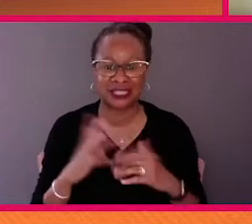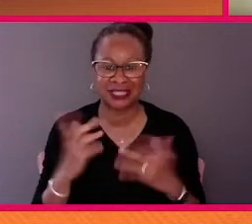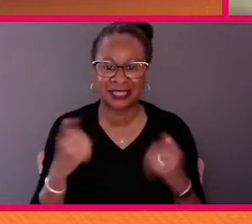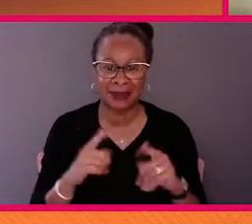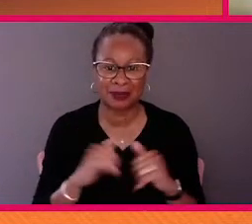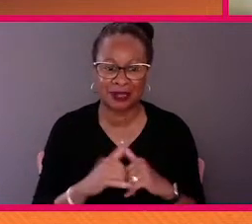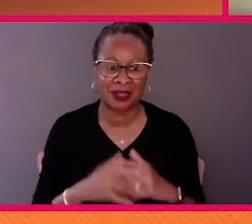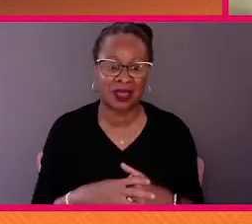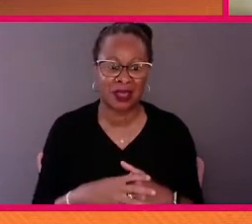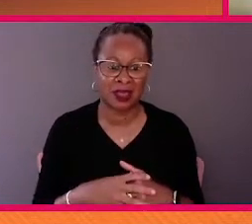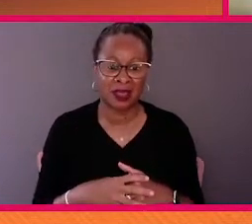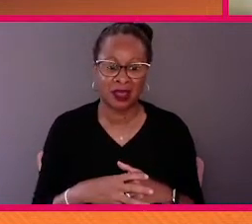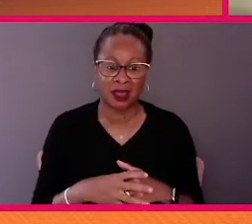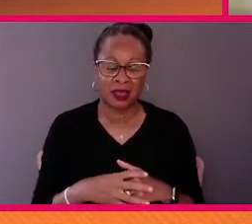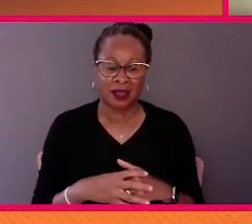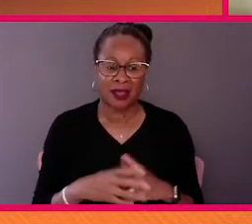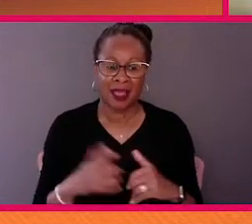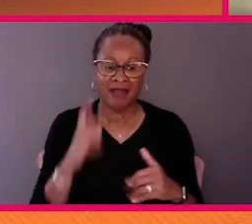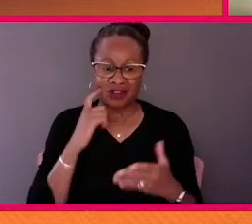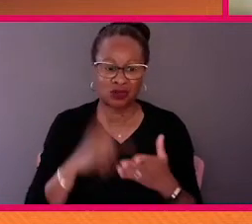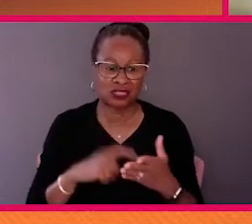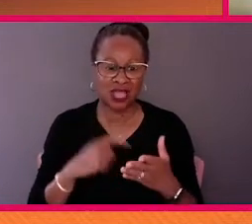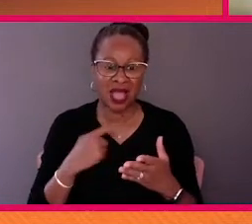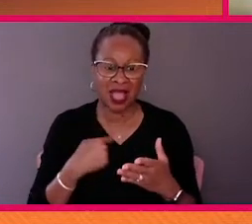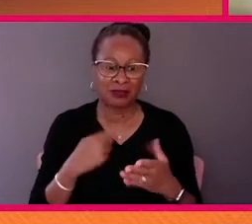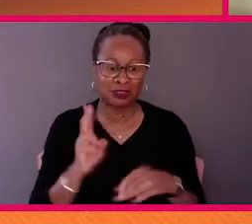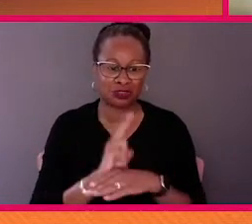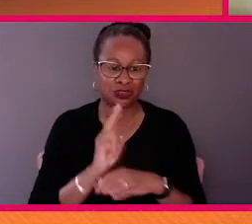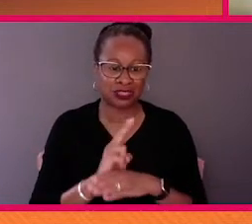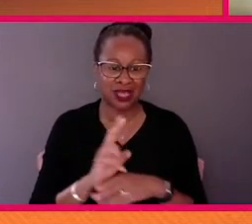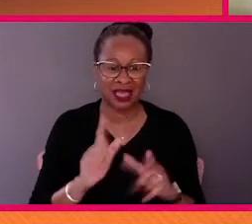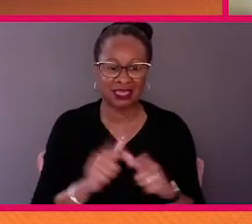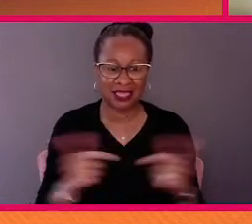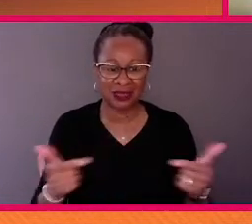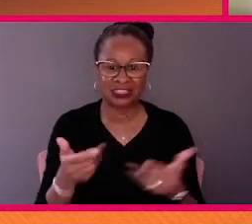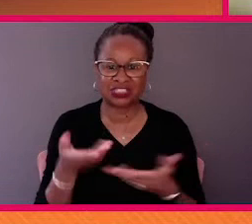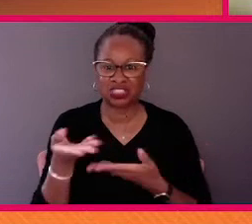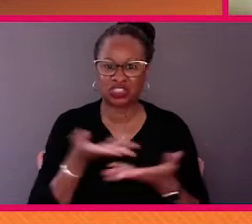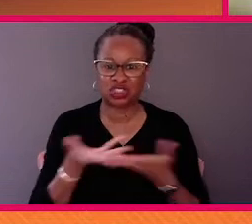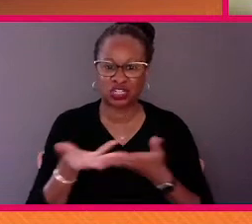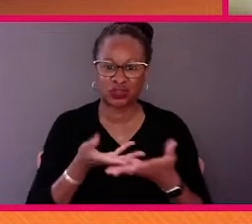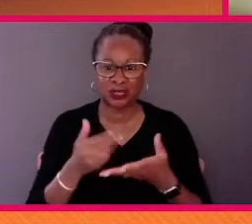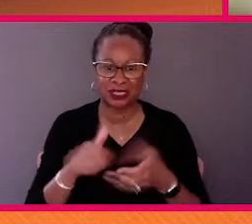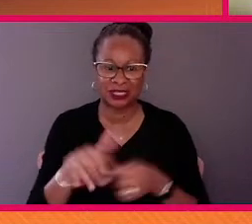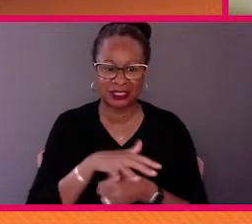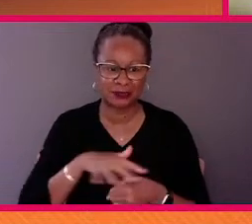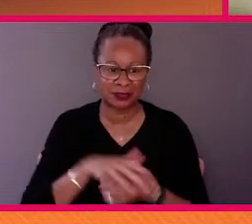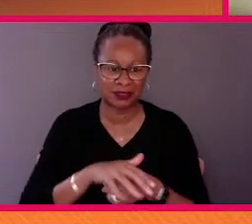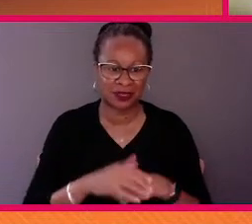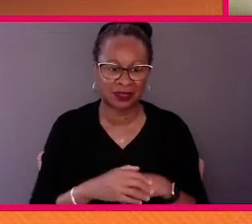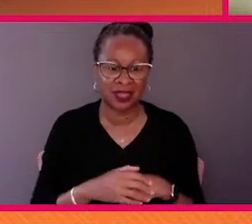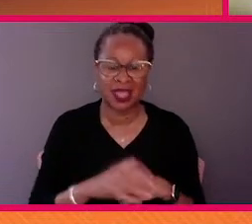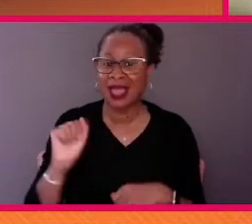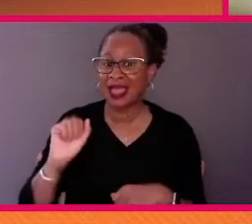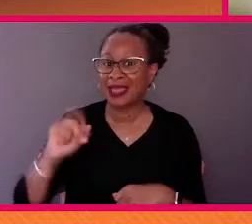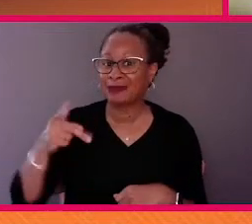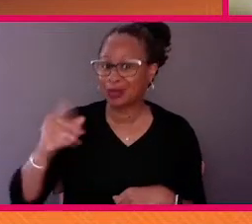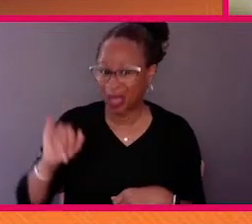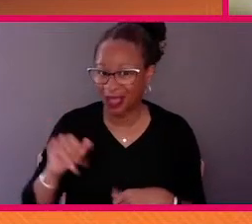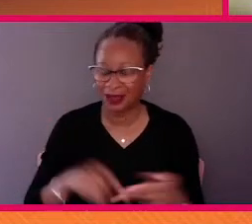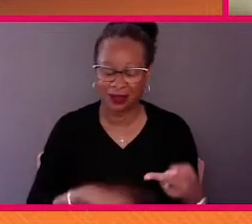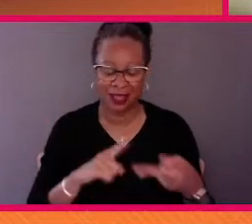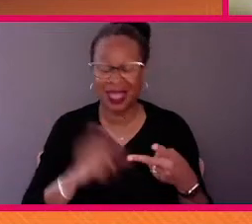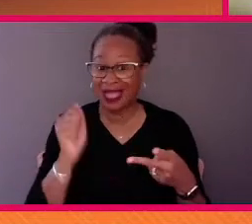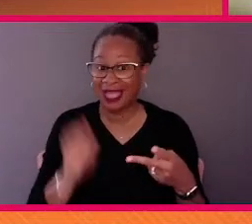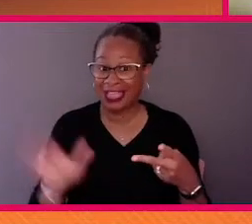as part of moderation, I've noticed that I've been using language interchangeably here in this space. I've used AAPI, I've used Asian, and I've